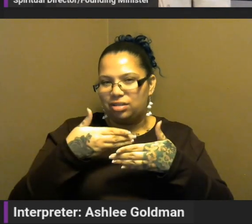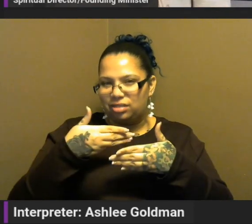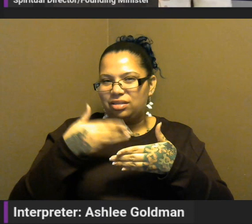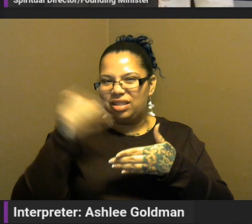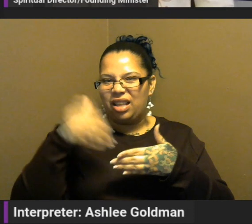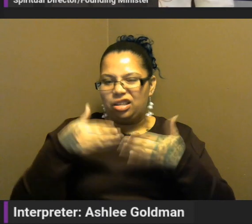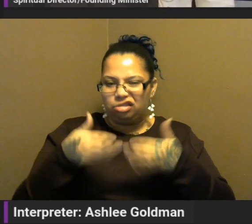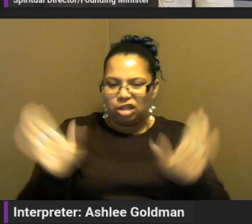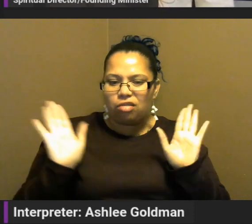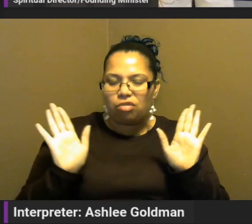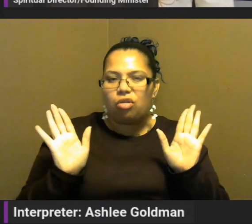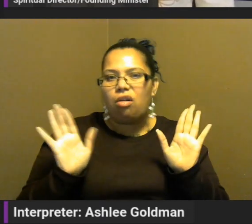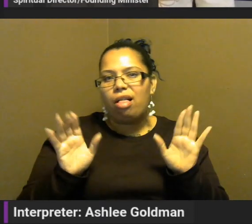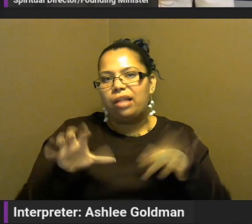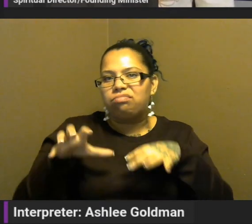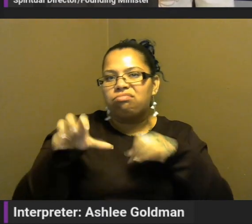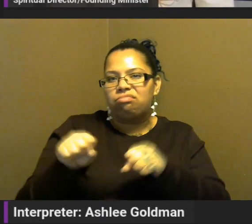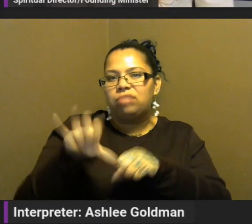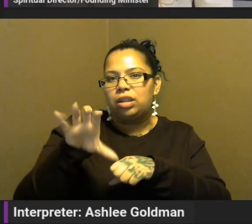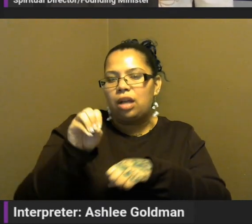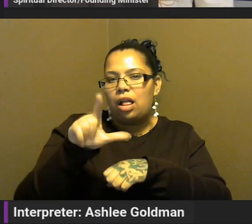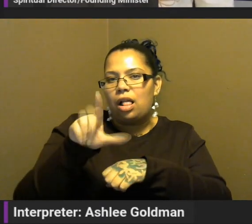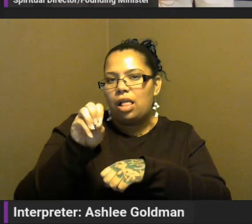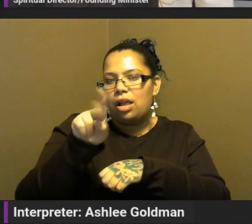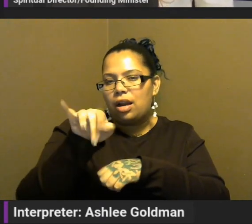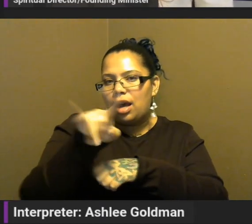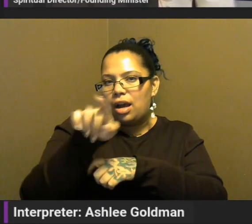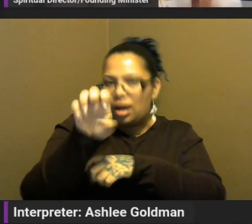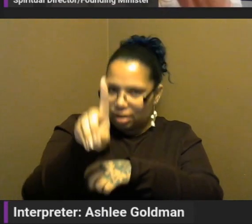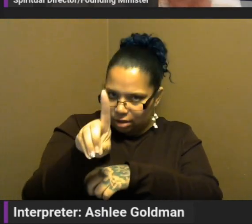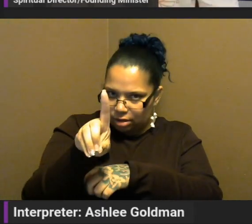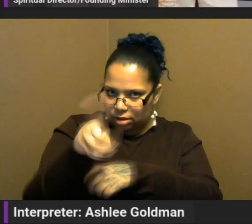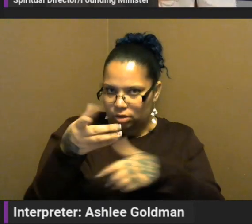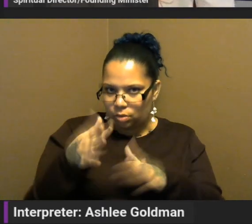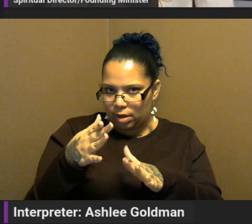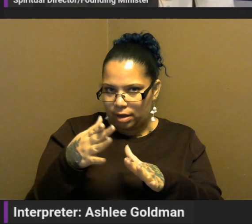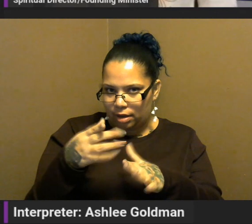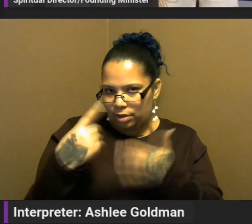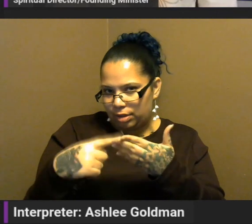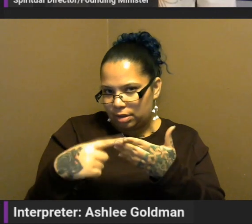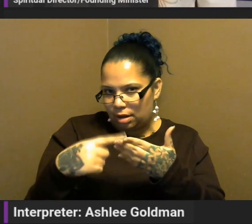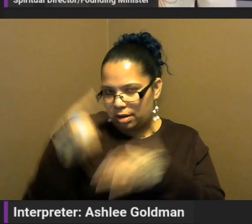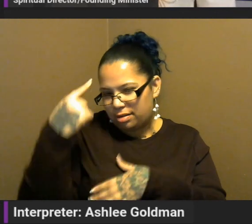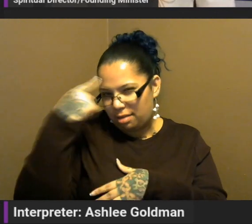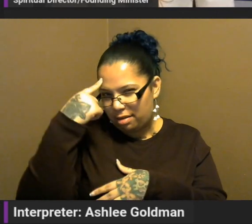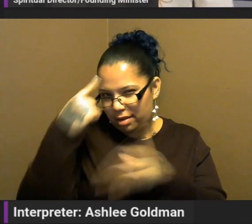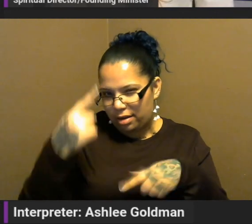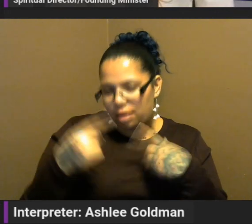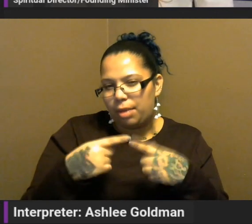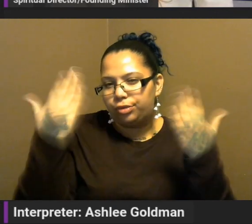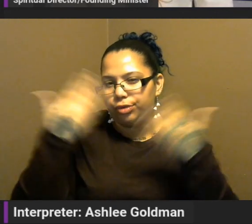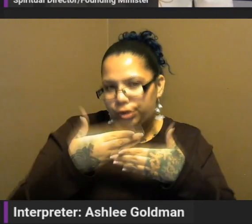way of approaching and thinking about the darkness. We're going to talk about why.